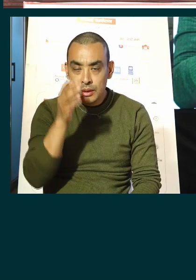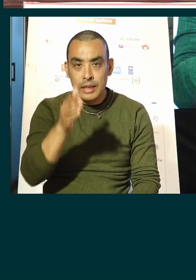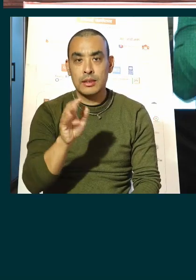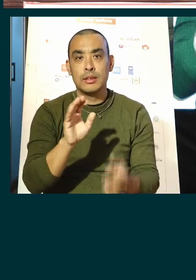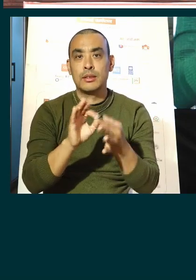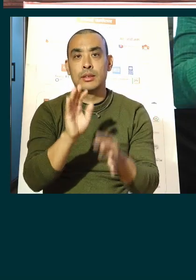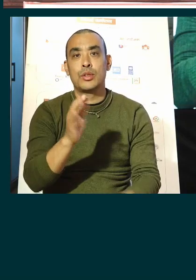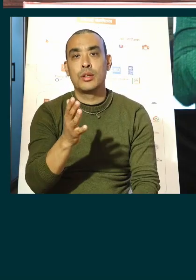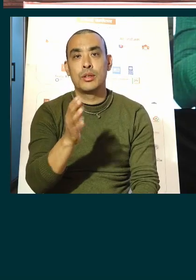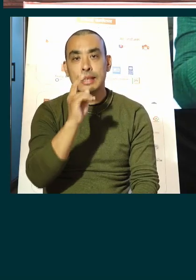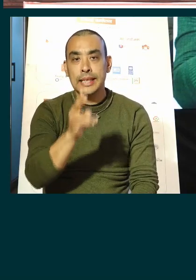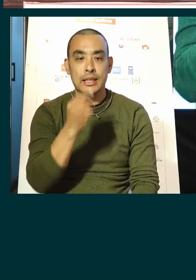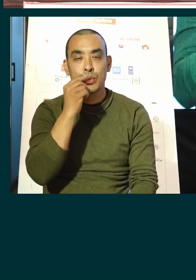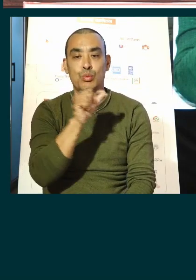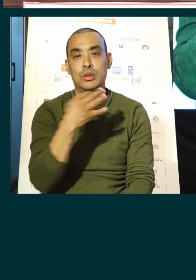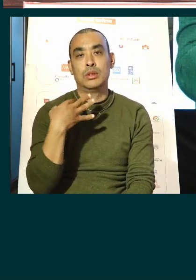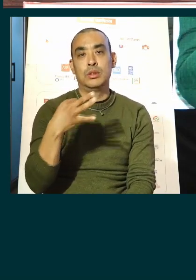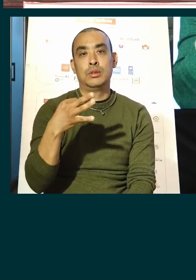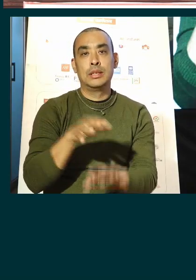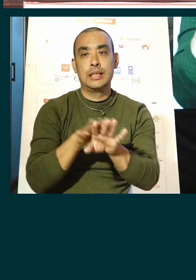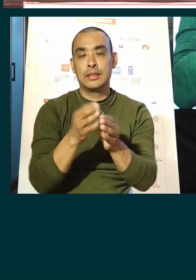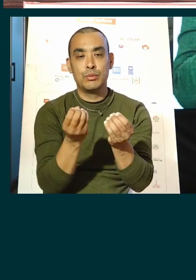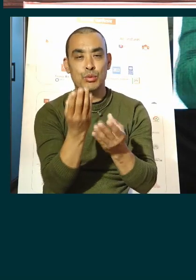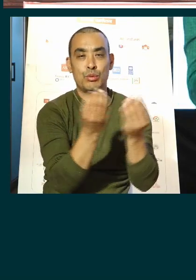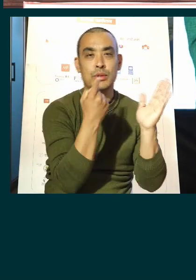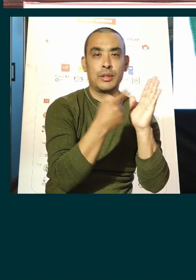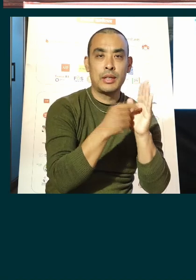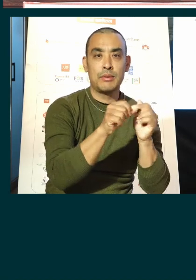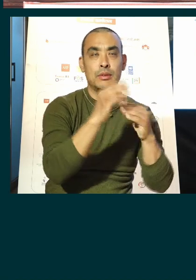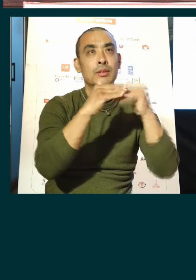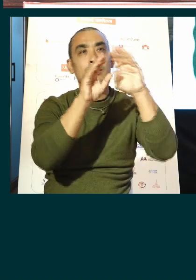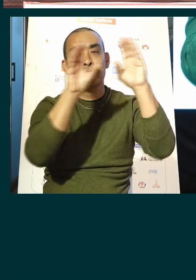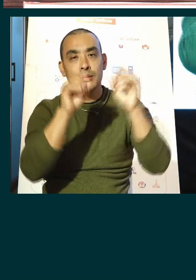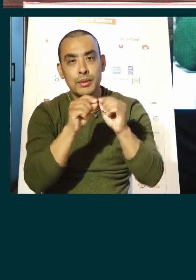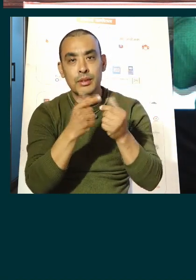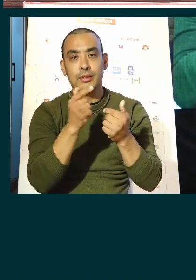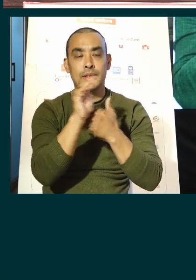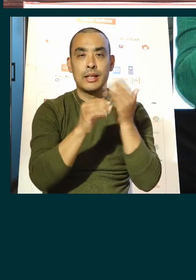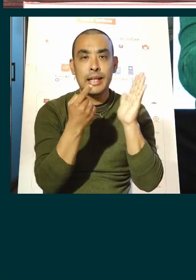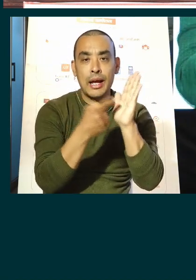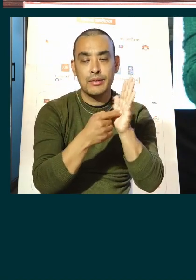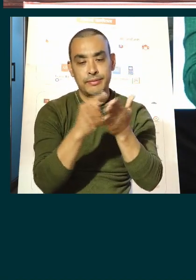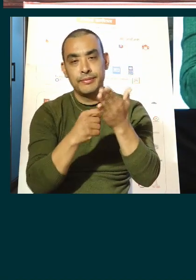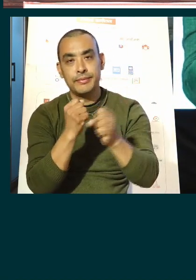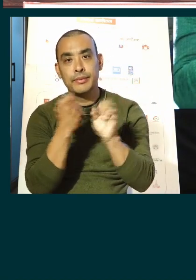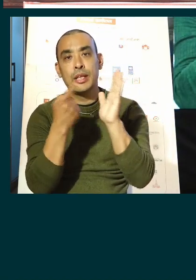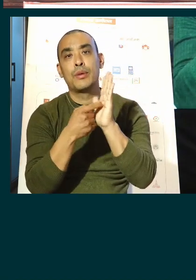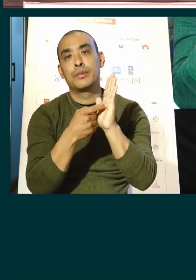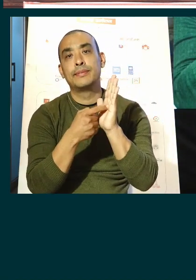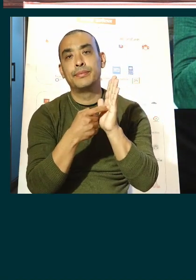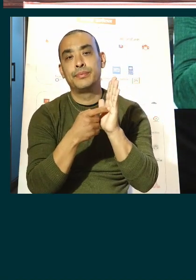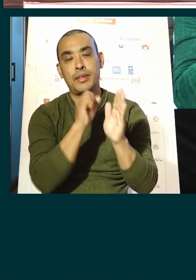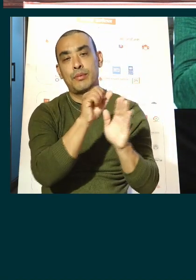so he represented a lotus flower made with blood, with color red, on a pad, and on the top the